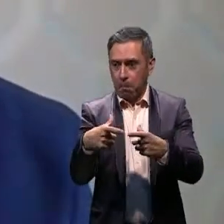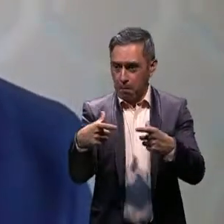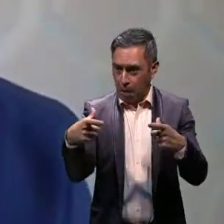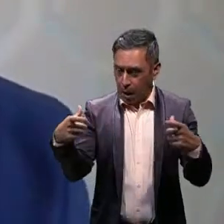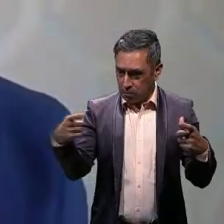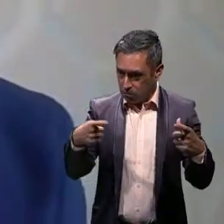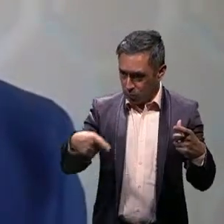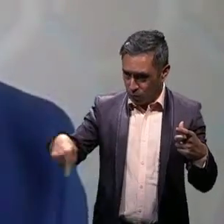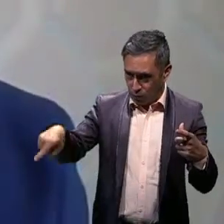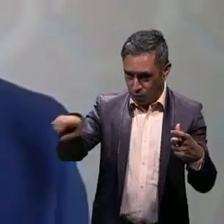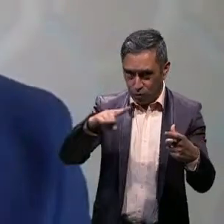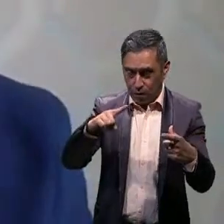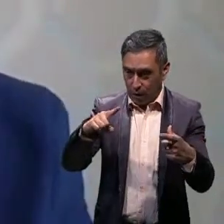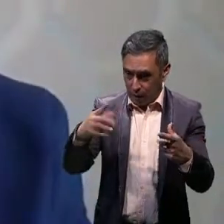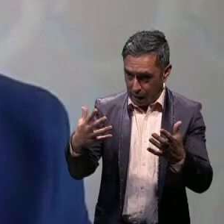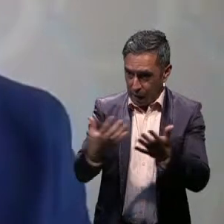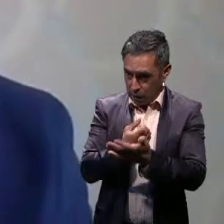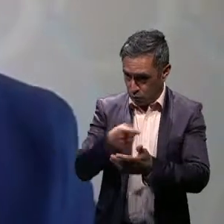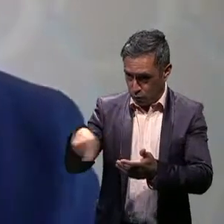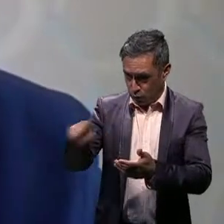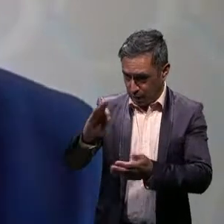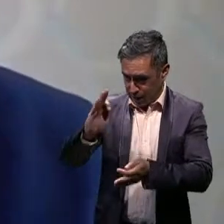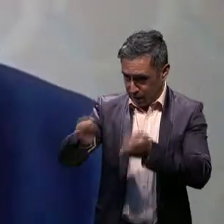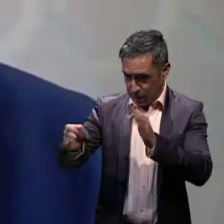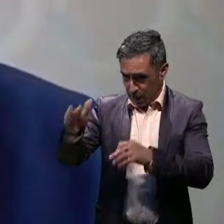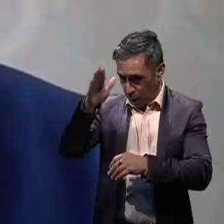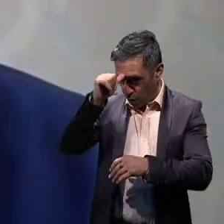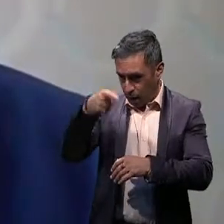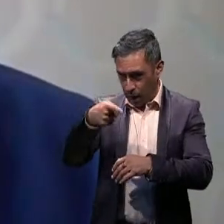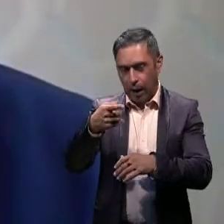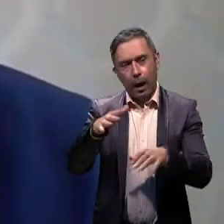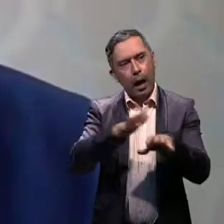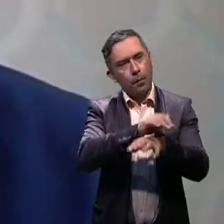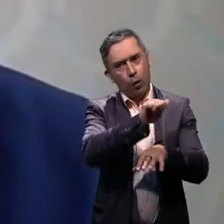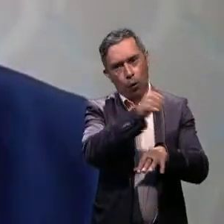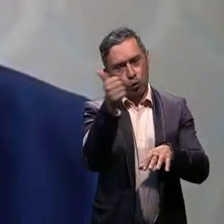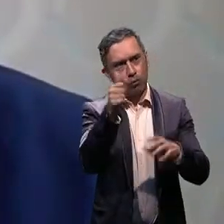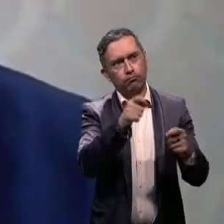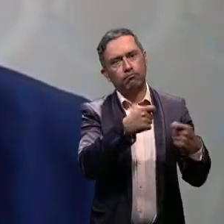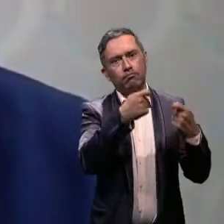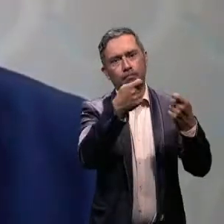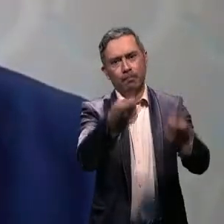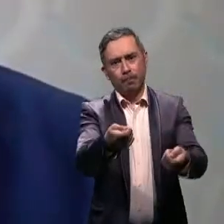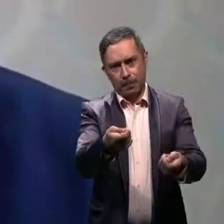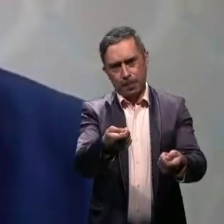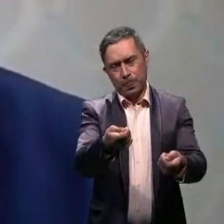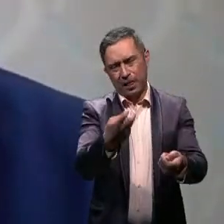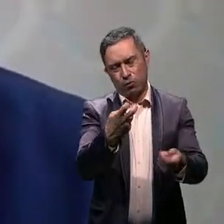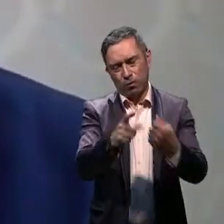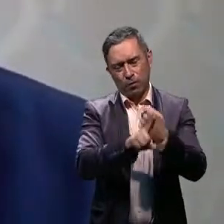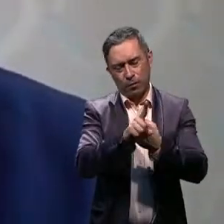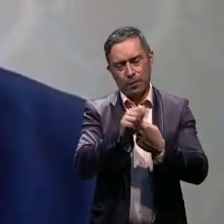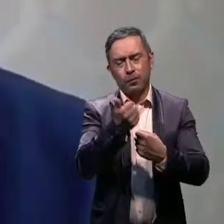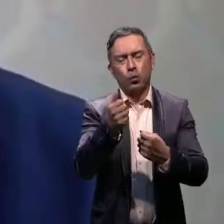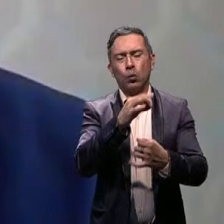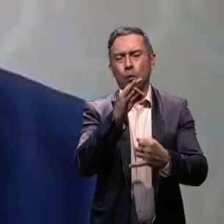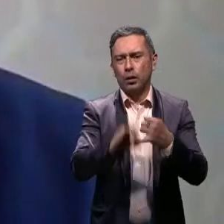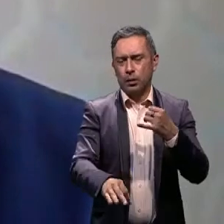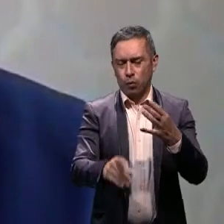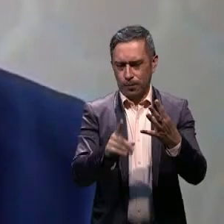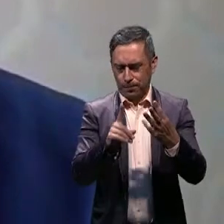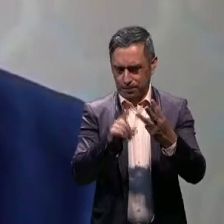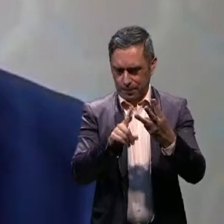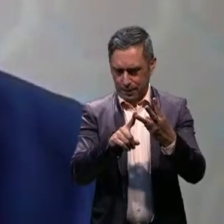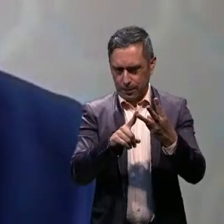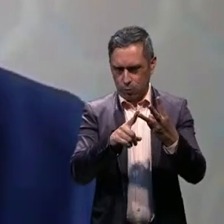settle this change of office with including all the factors. And I will conclude with the third